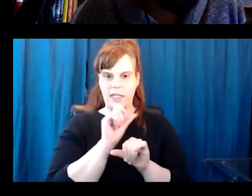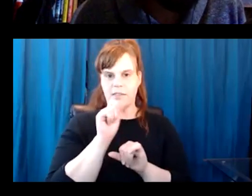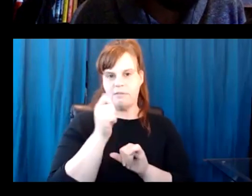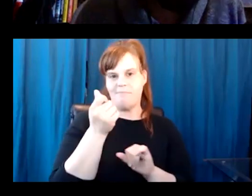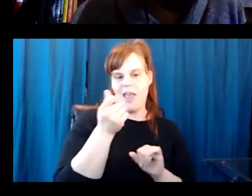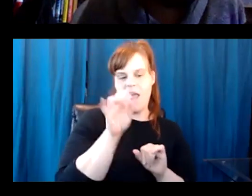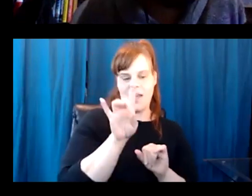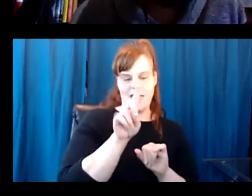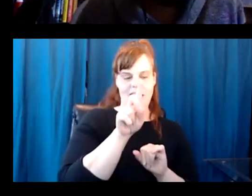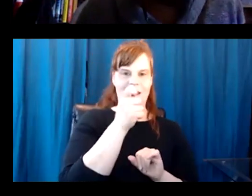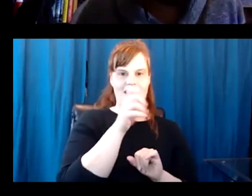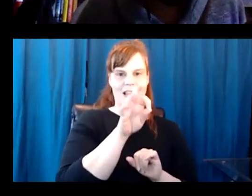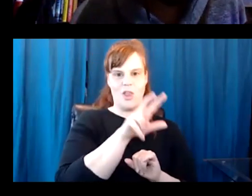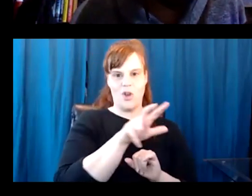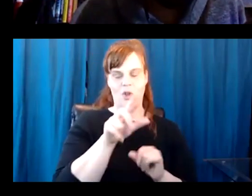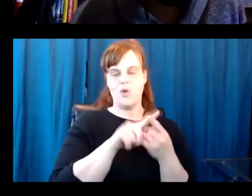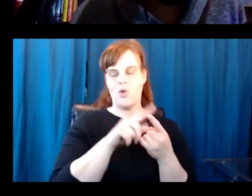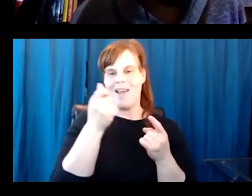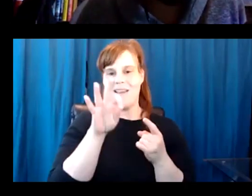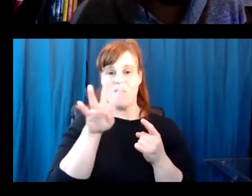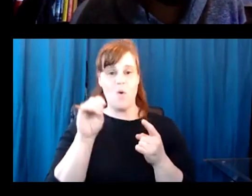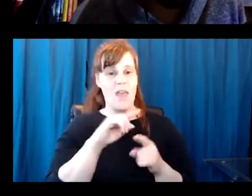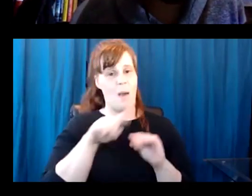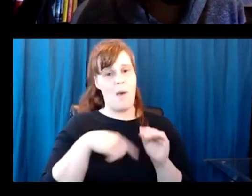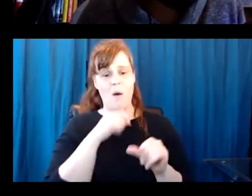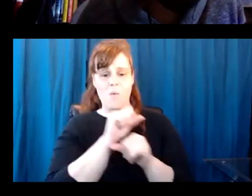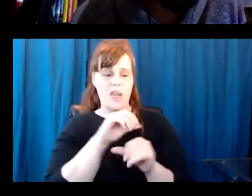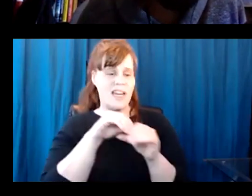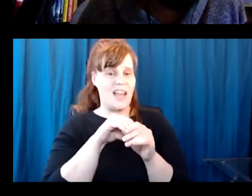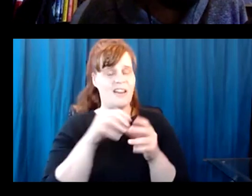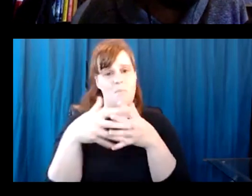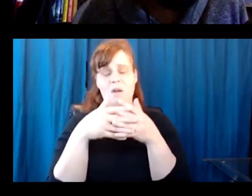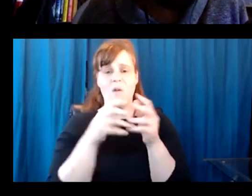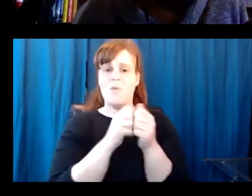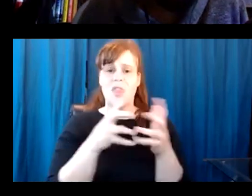1933 to 1940. And at its center is a scientific procedure.